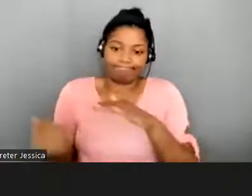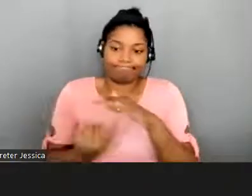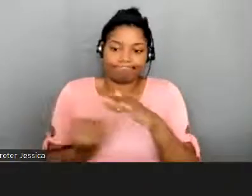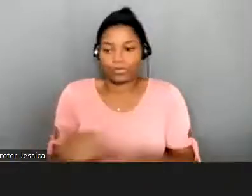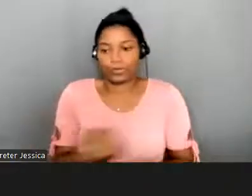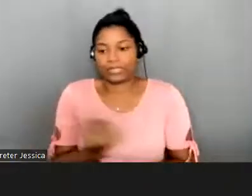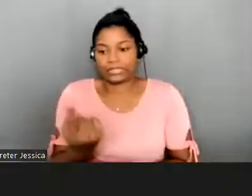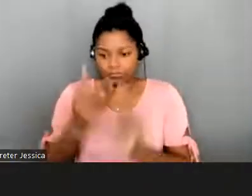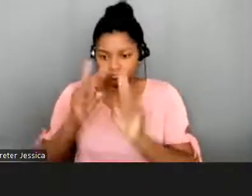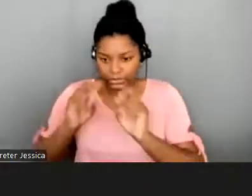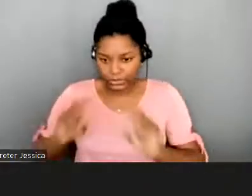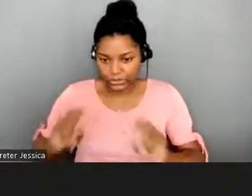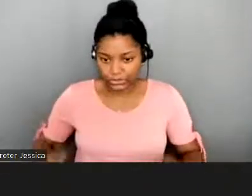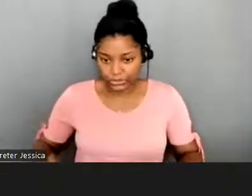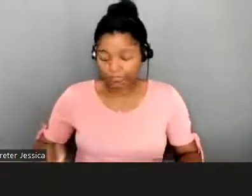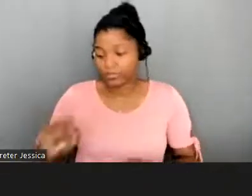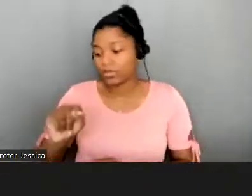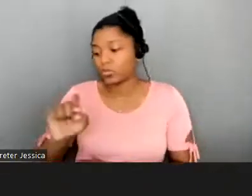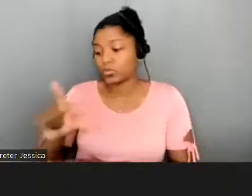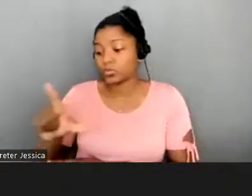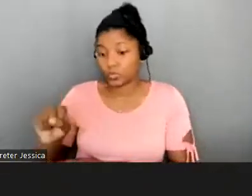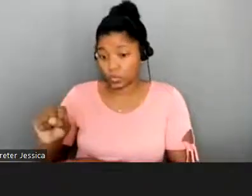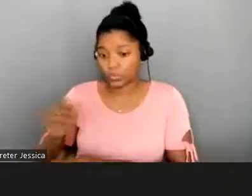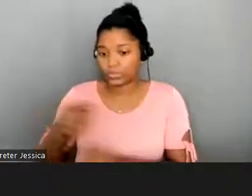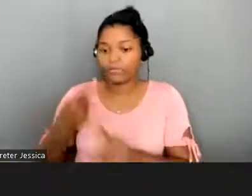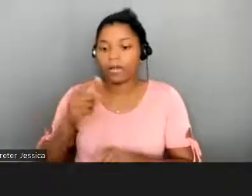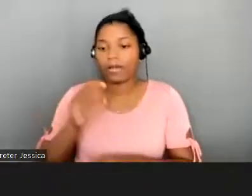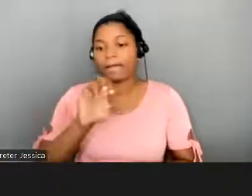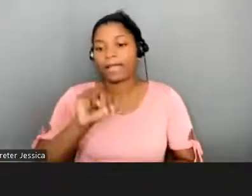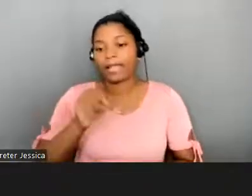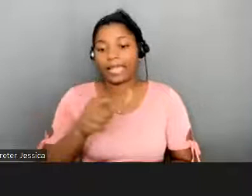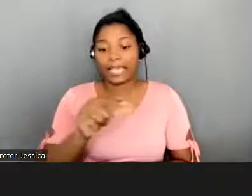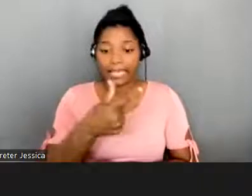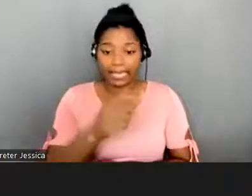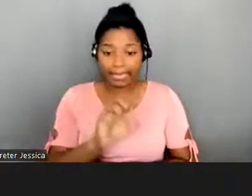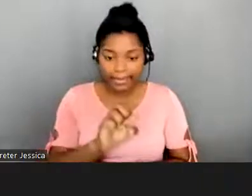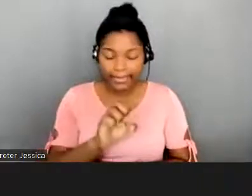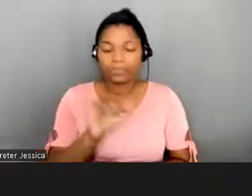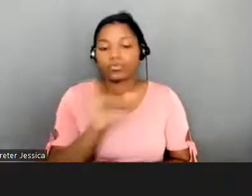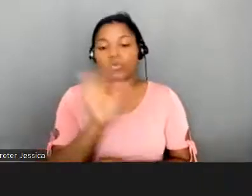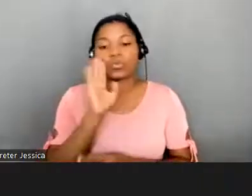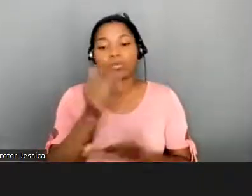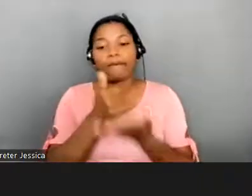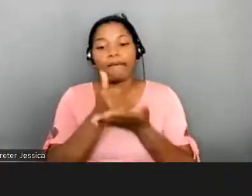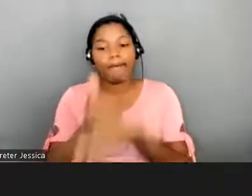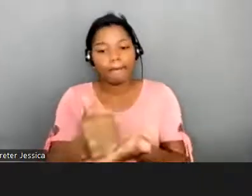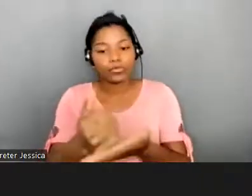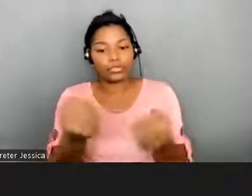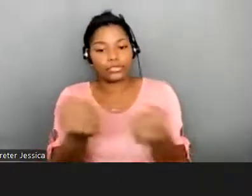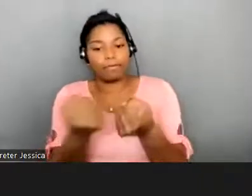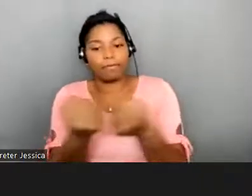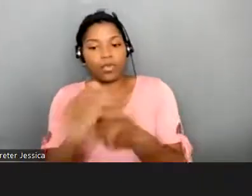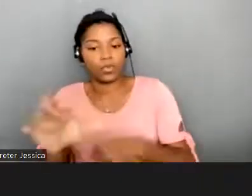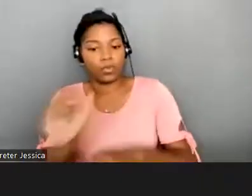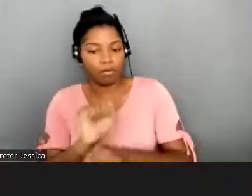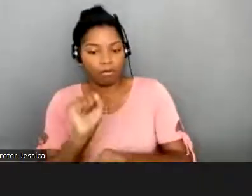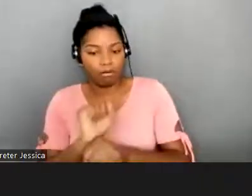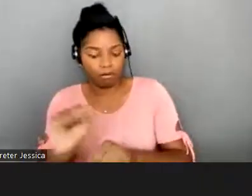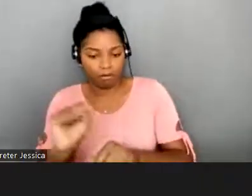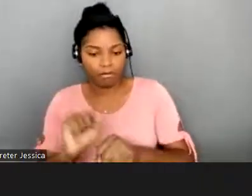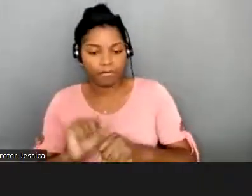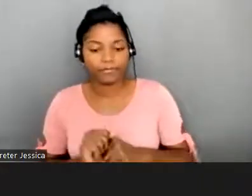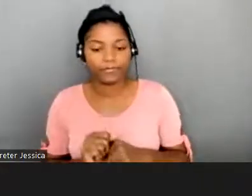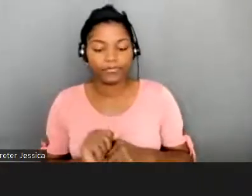research, tools from ENGAGED and Commit to Connect to support your work, as well as intergenerational